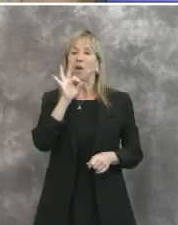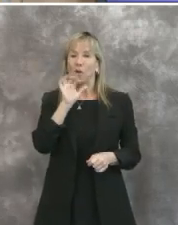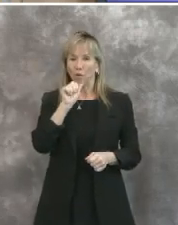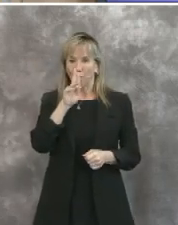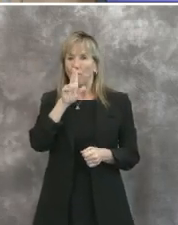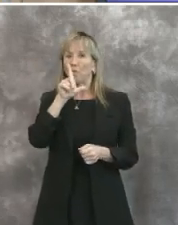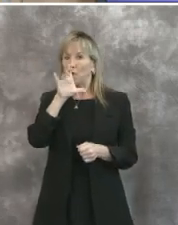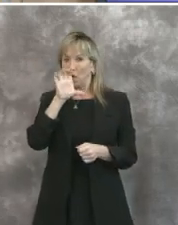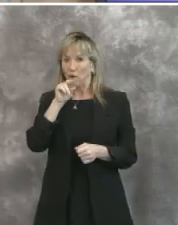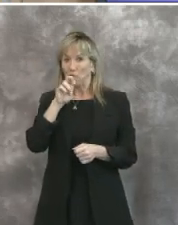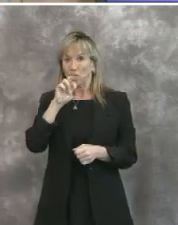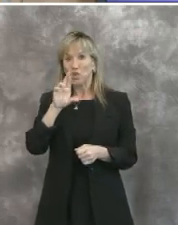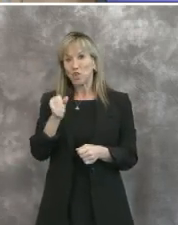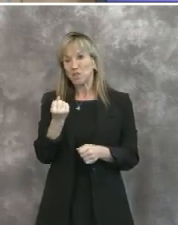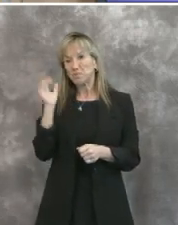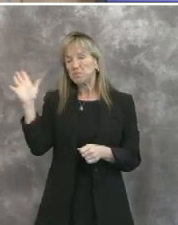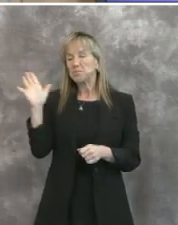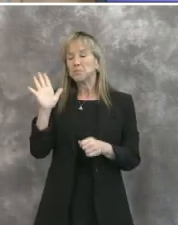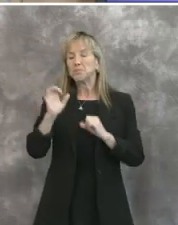Excuse me.